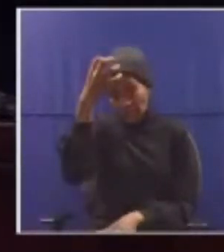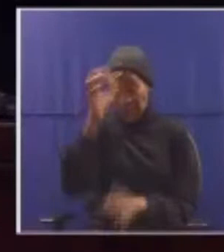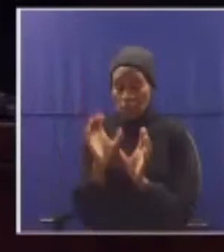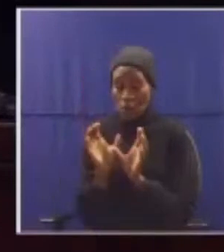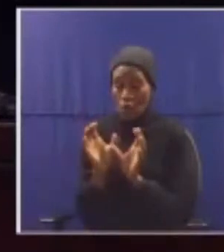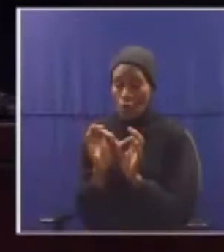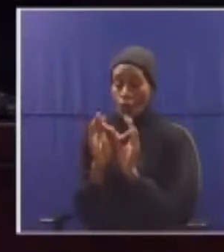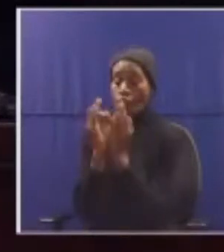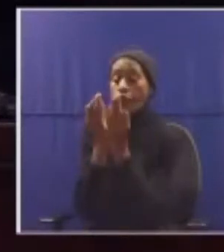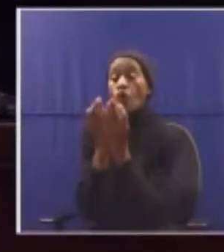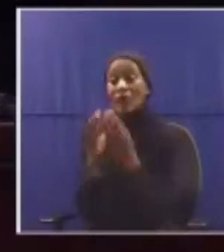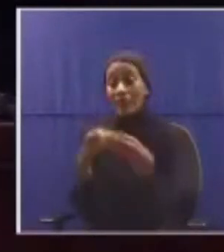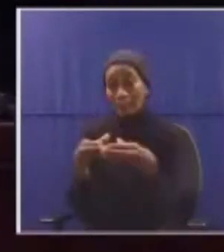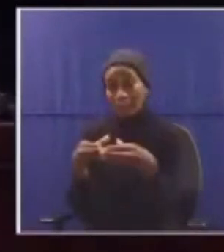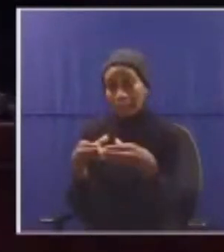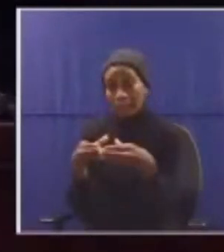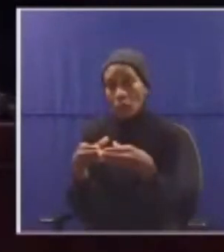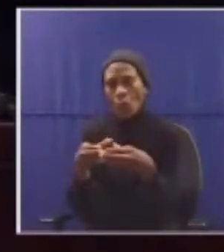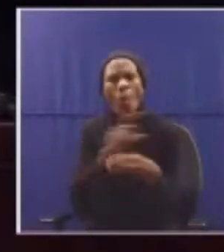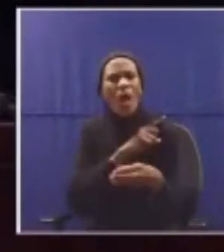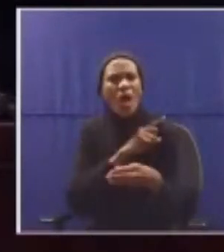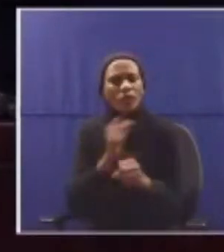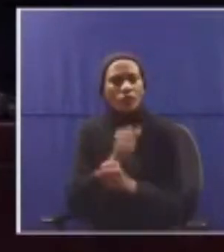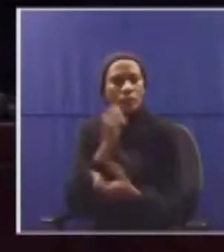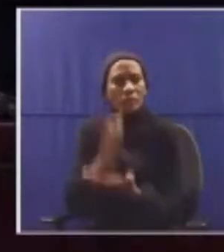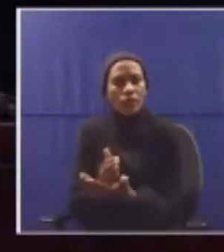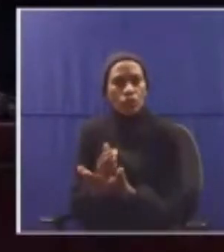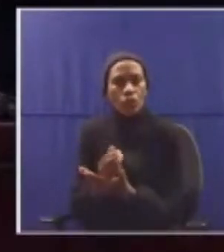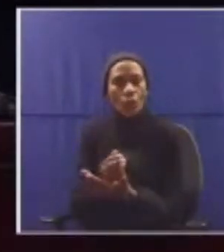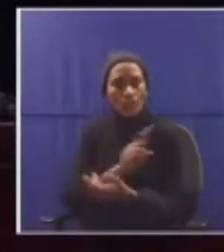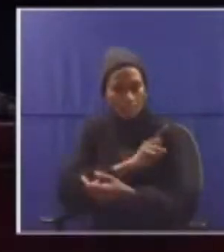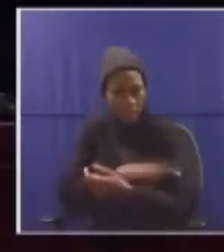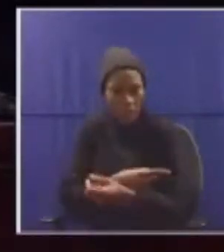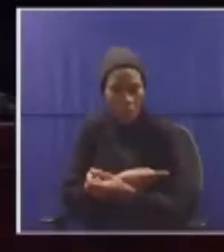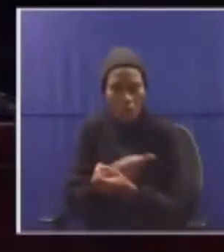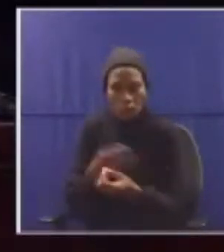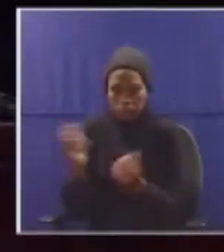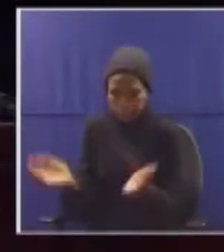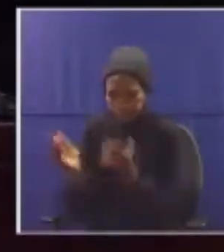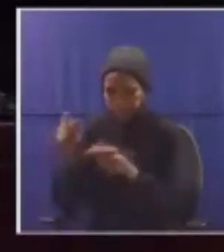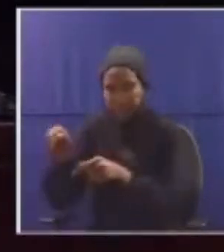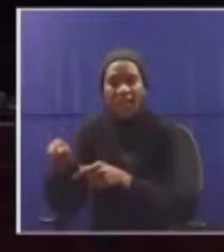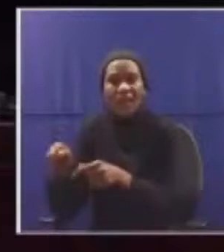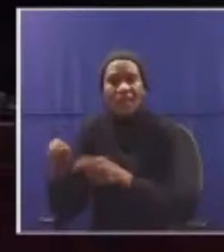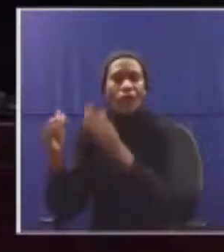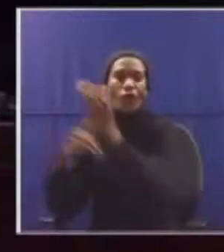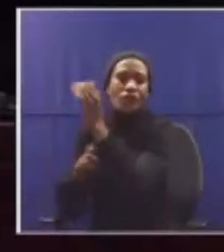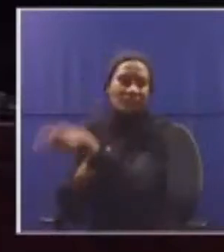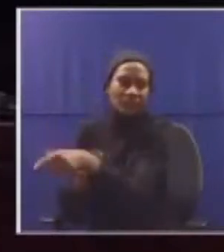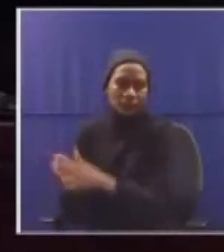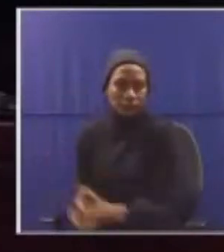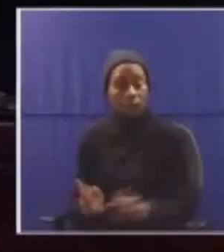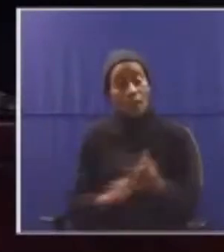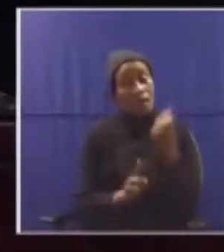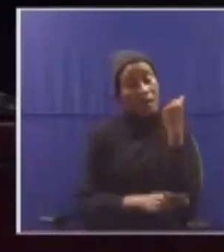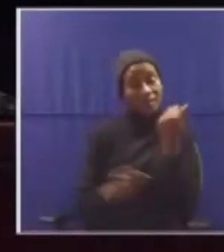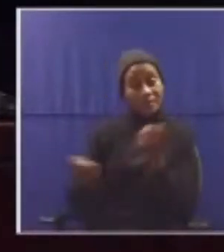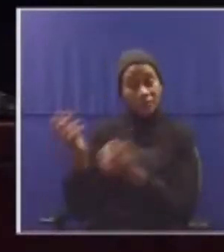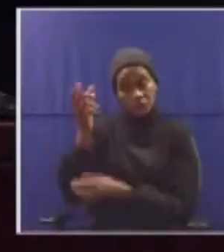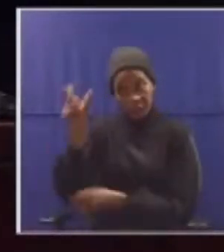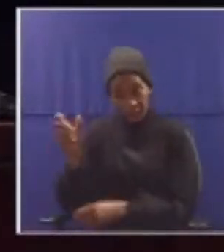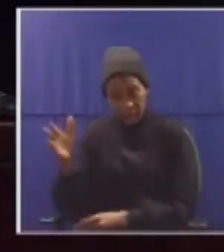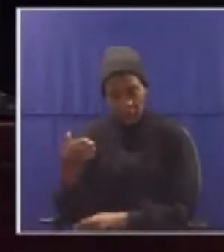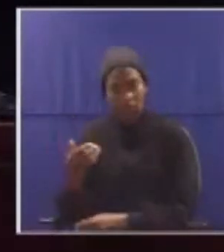the mechanisms to strengthen the institution of traditional leadership. Lastly, Honorable Speaker, I'm